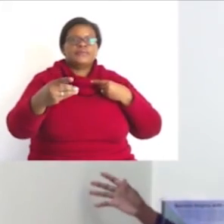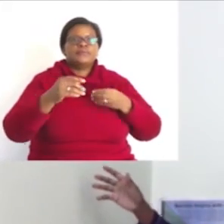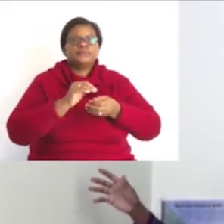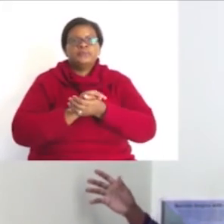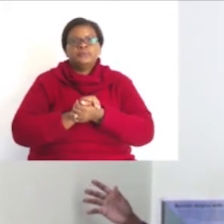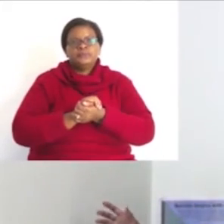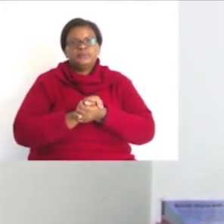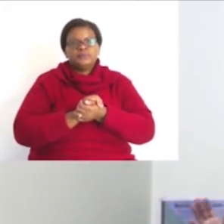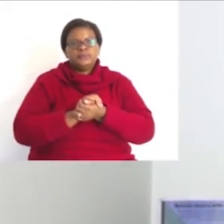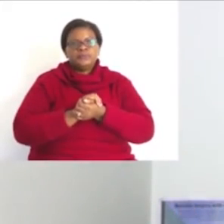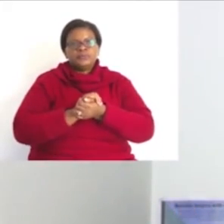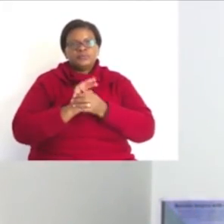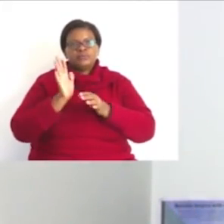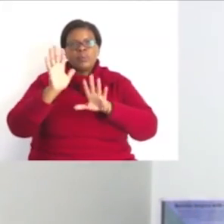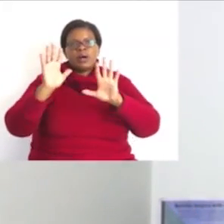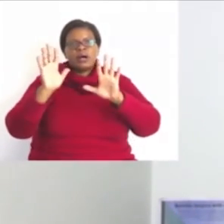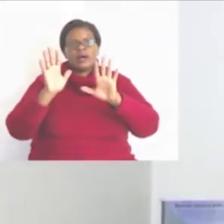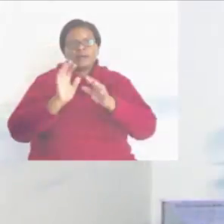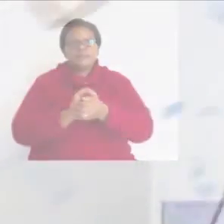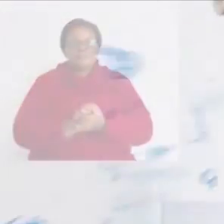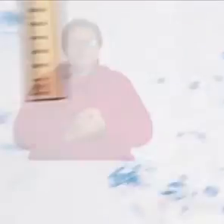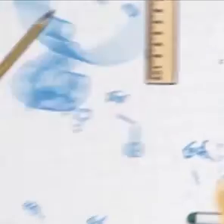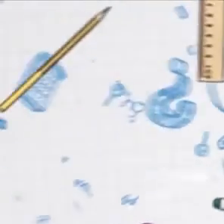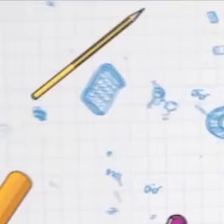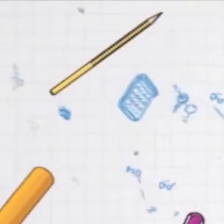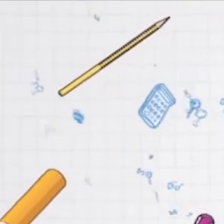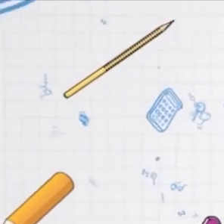distance. Bye-bye, Namibia.